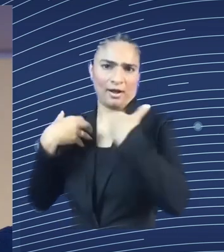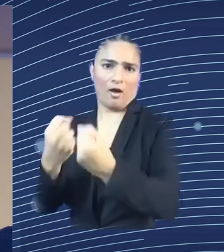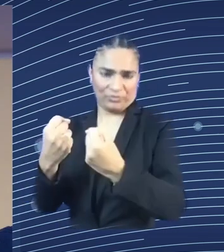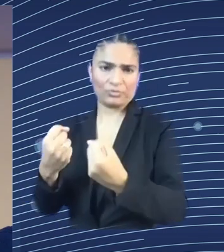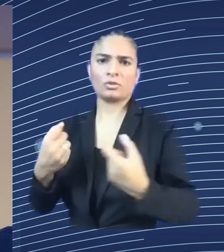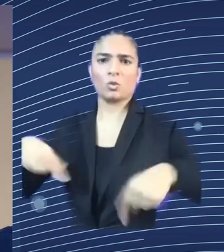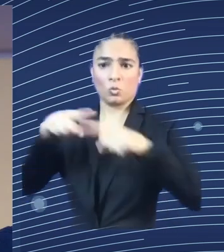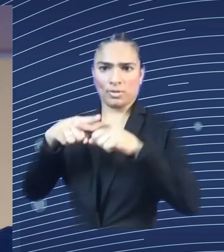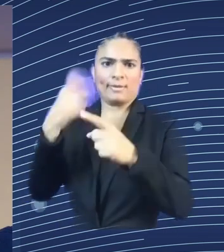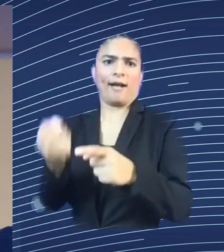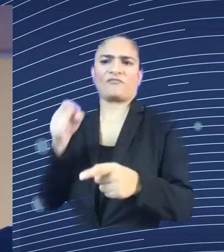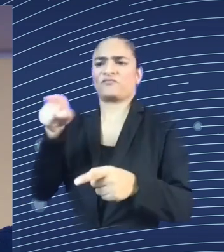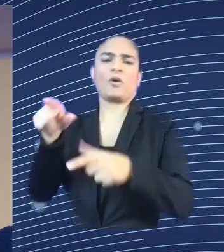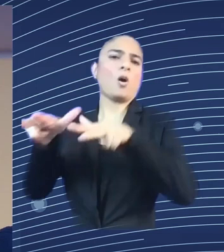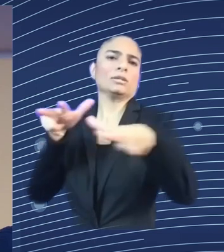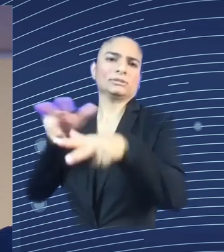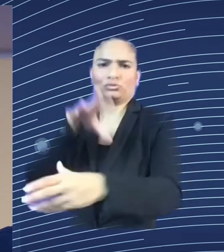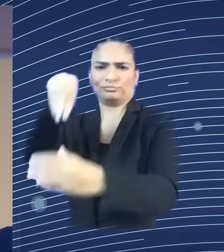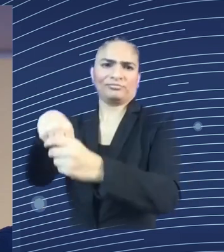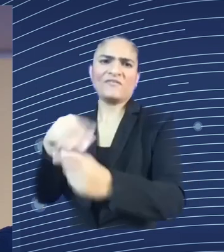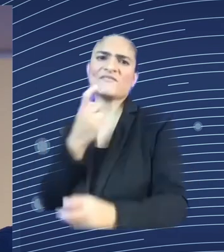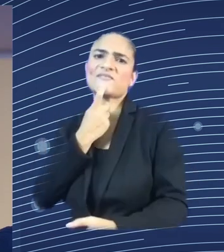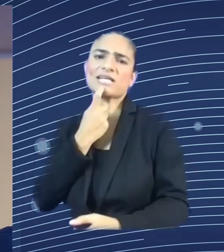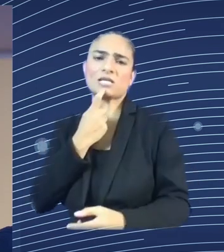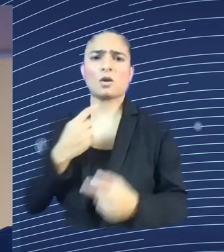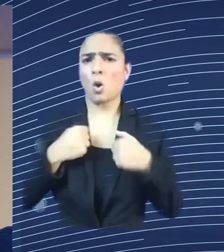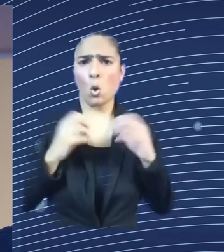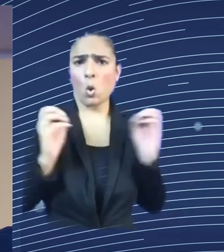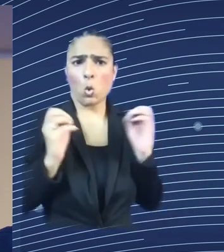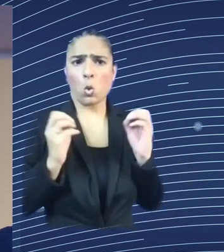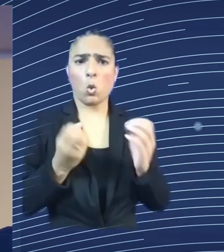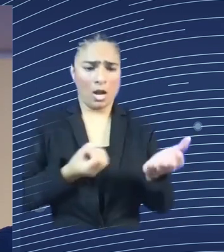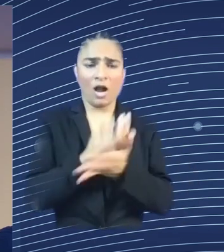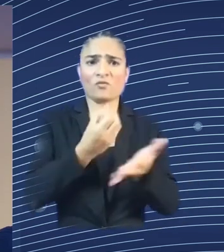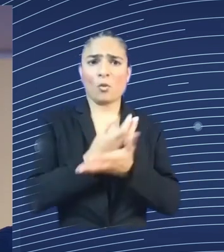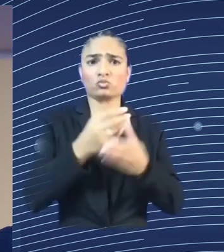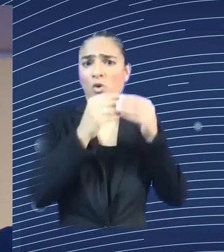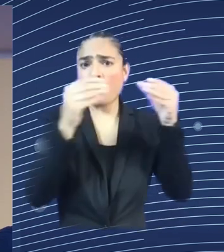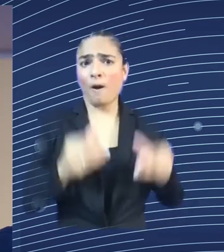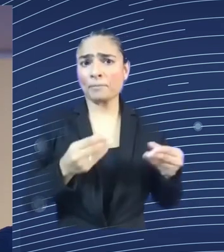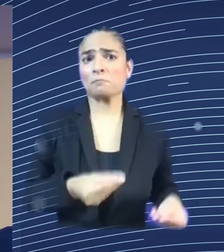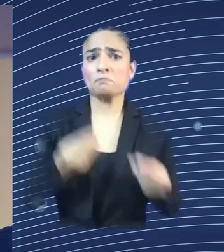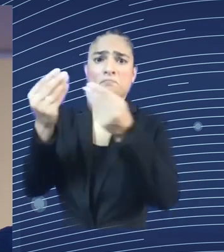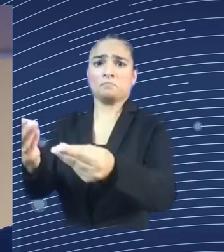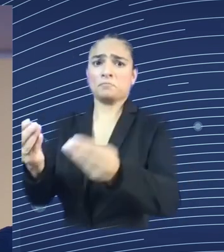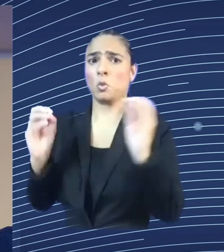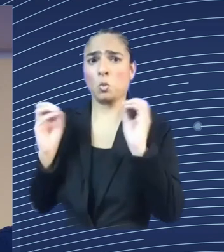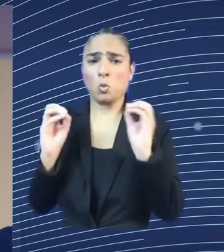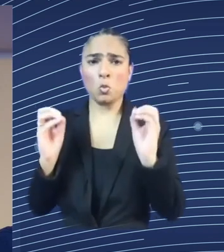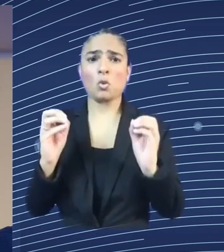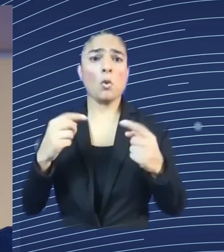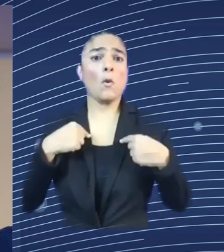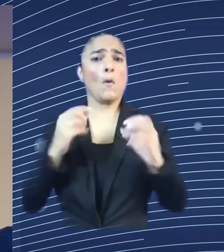small city. That would be kind of easy to recognize. At the same time, I realized that